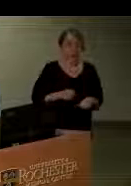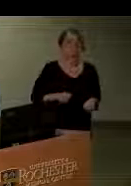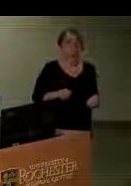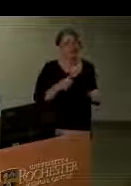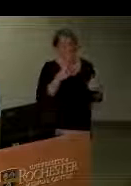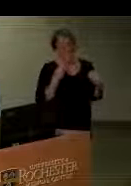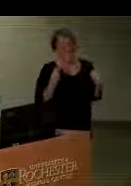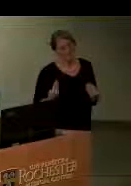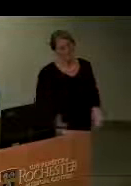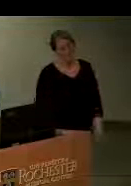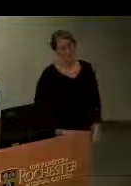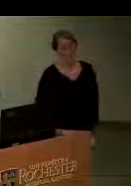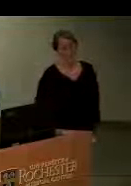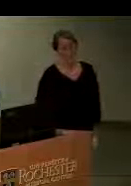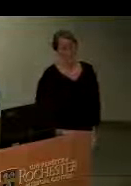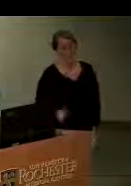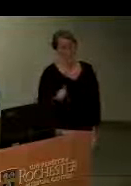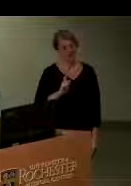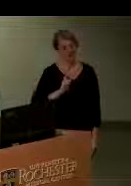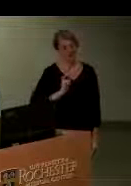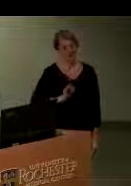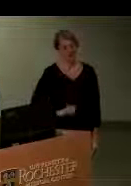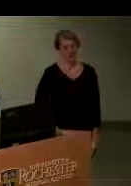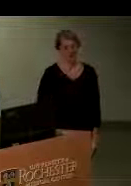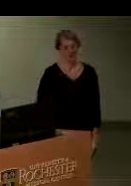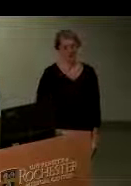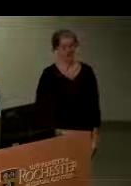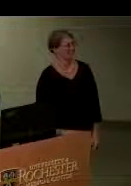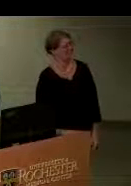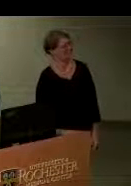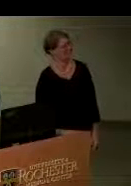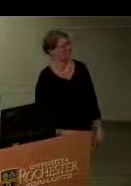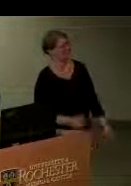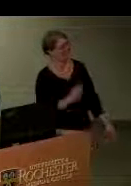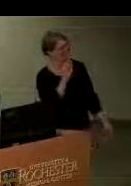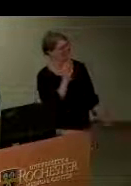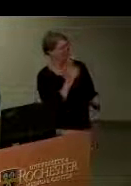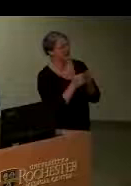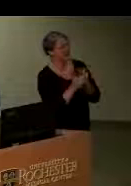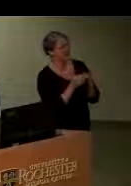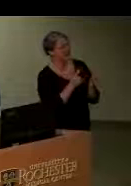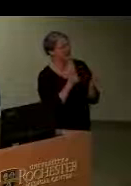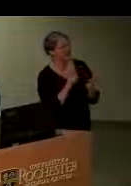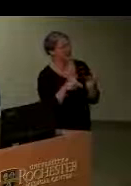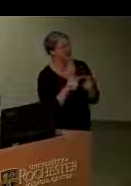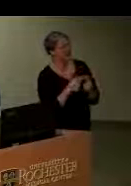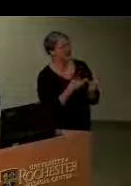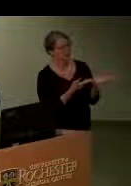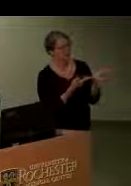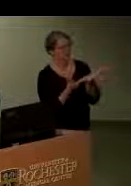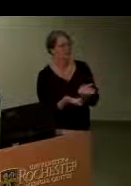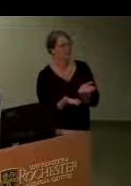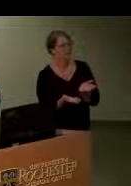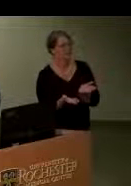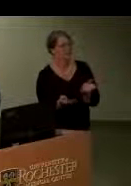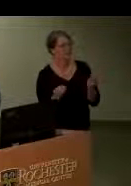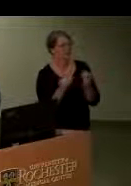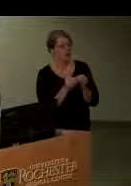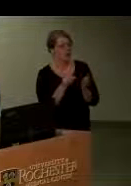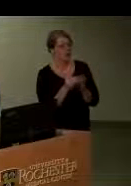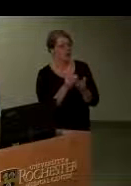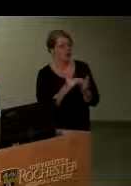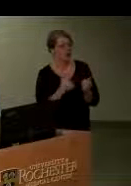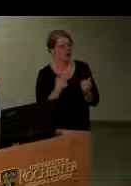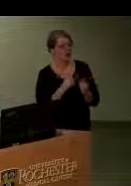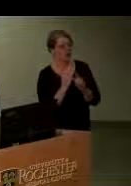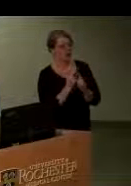well, you got to give me that. He said, well, it doesn't matter, because once you bring in more money than we've